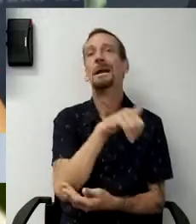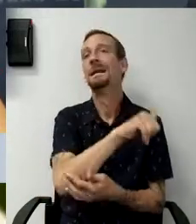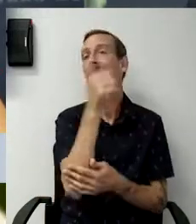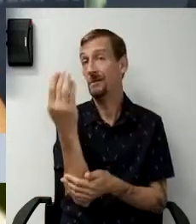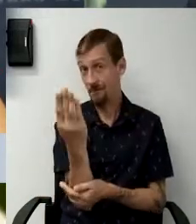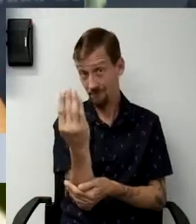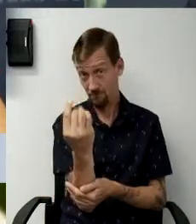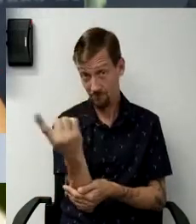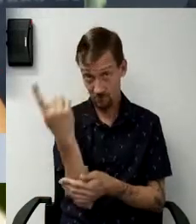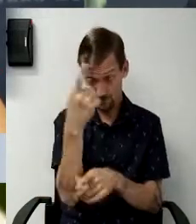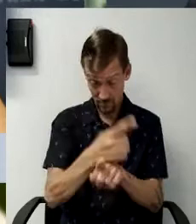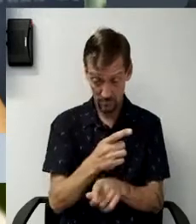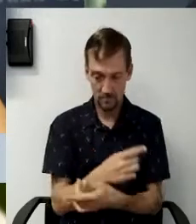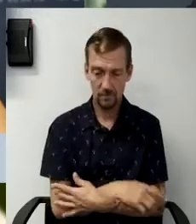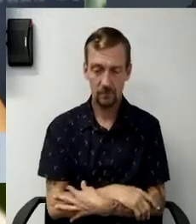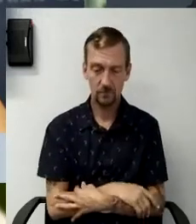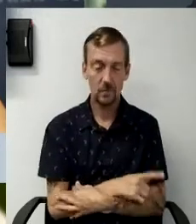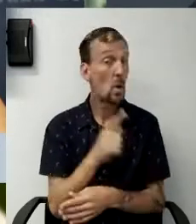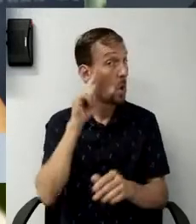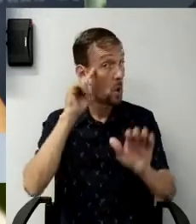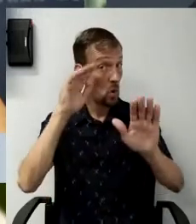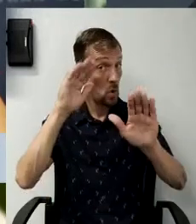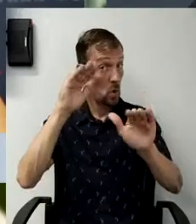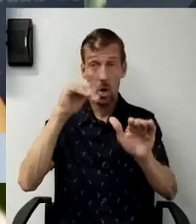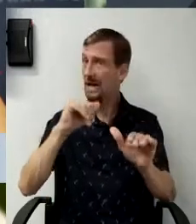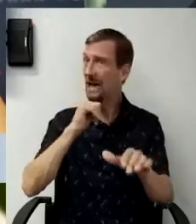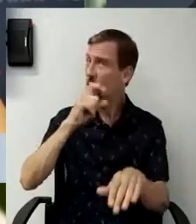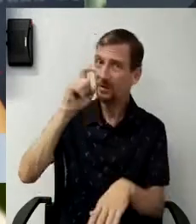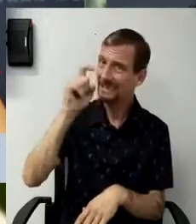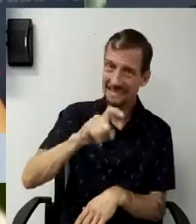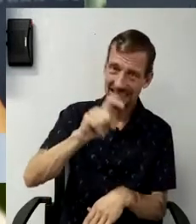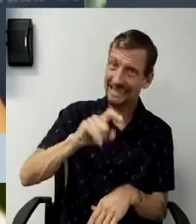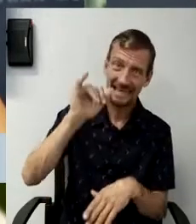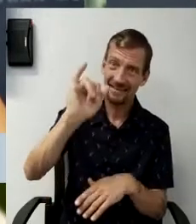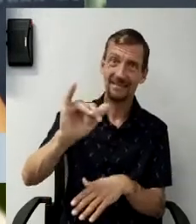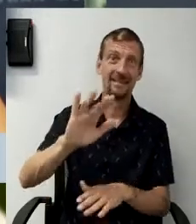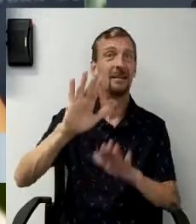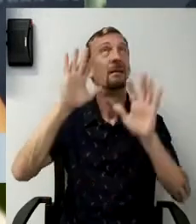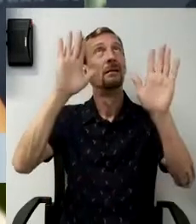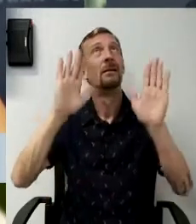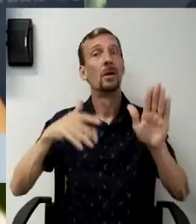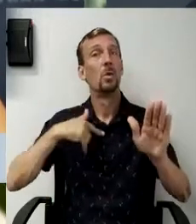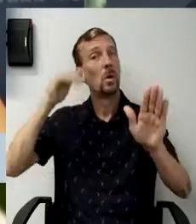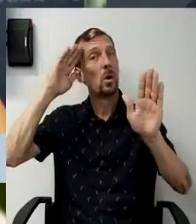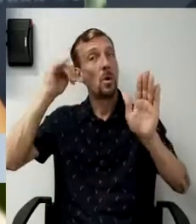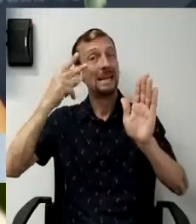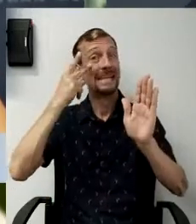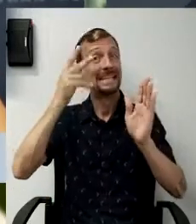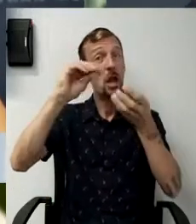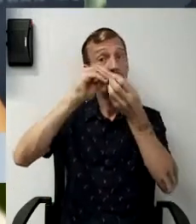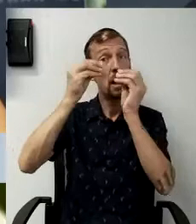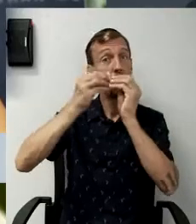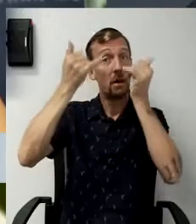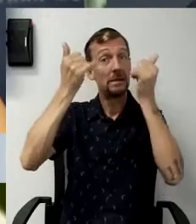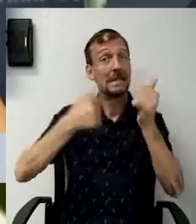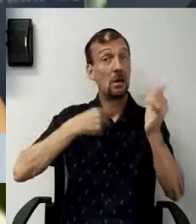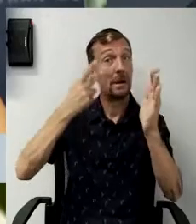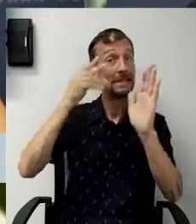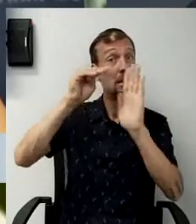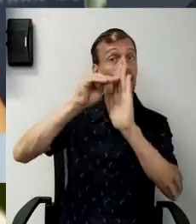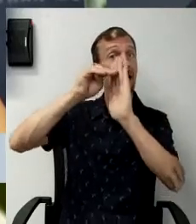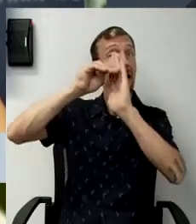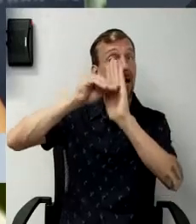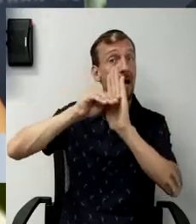days. We hope we wouldn't need them past that the trends that we're kind of experiencing will